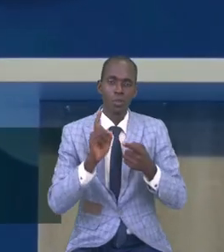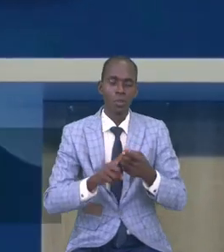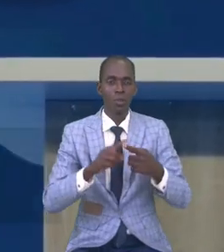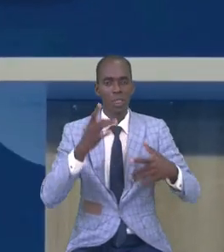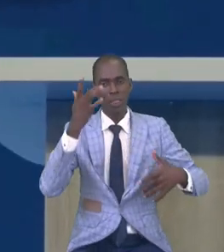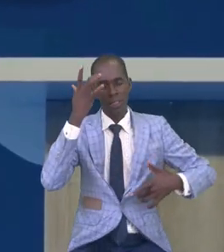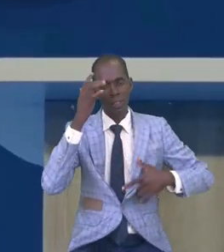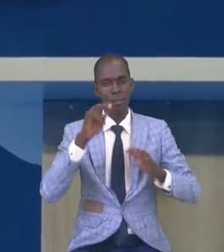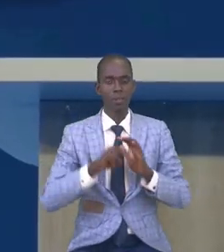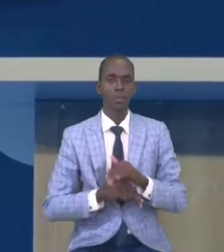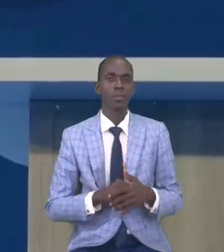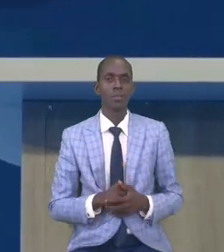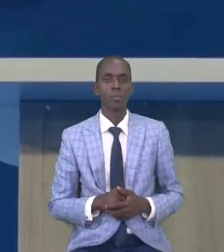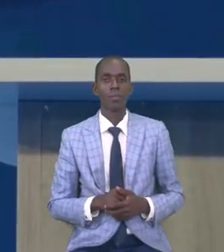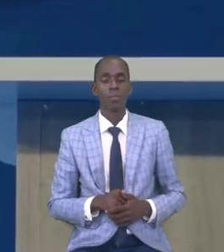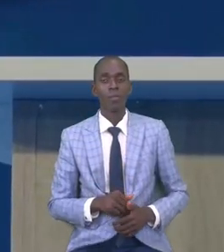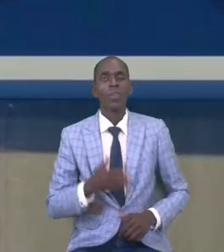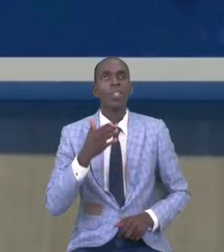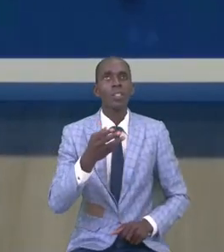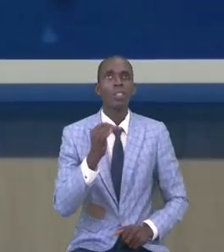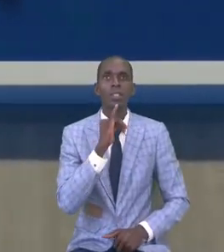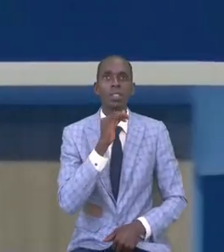sickness. There was a man